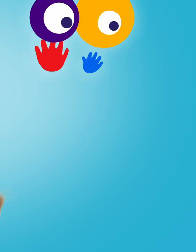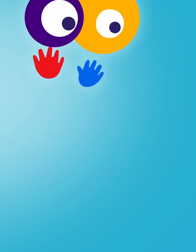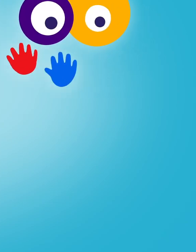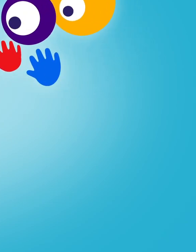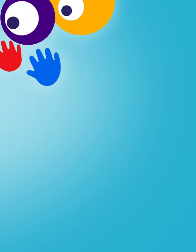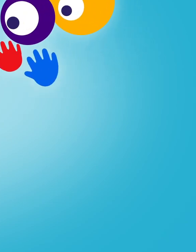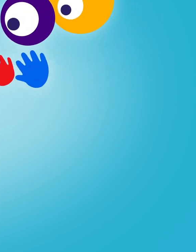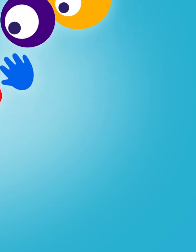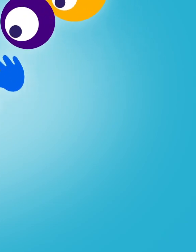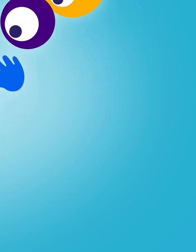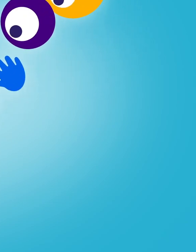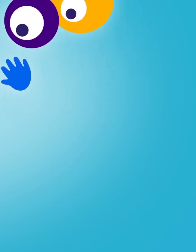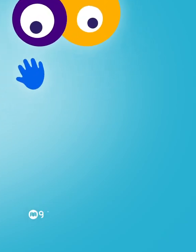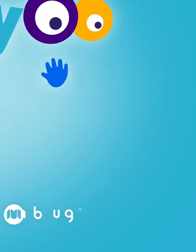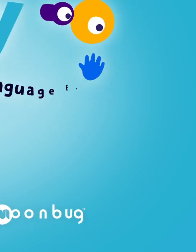Let's go!